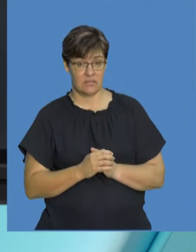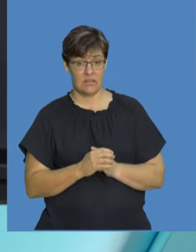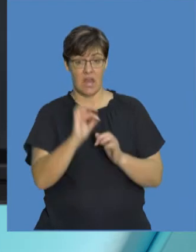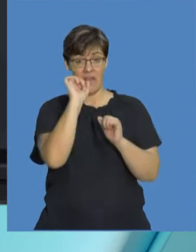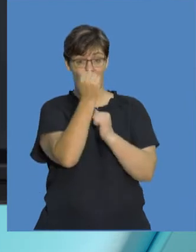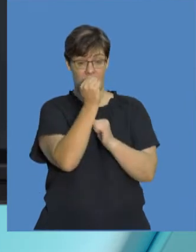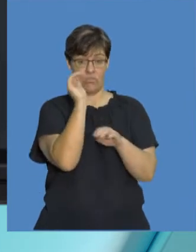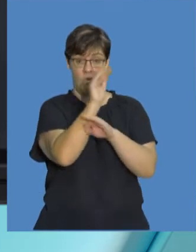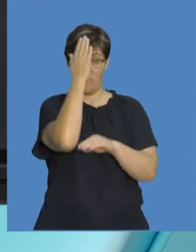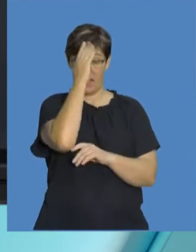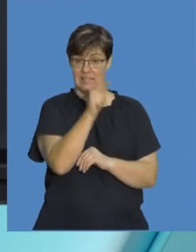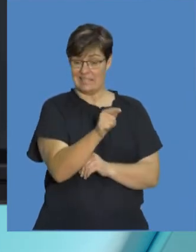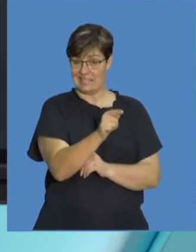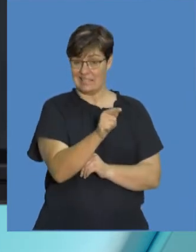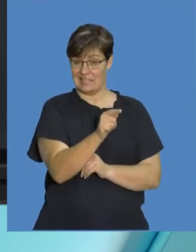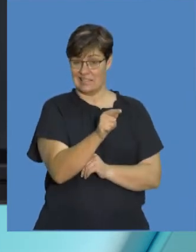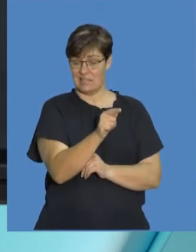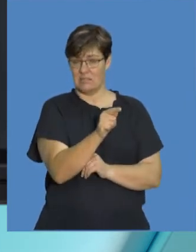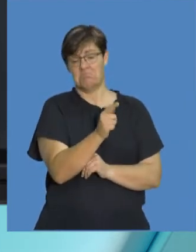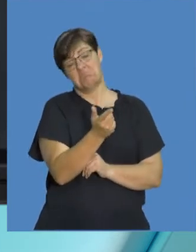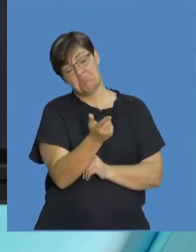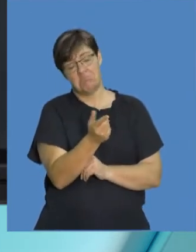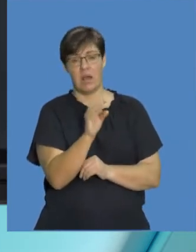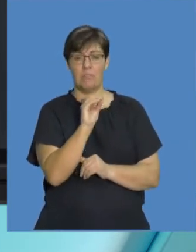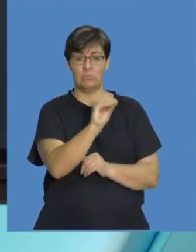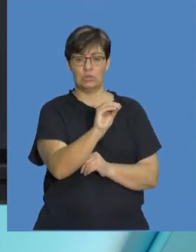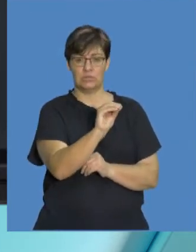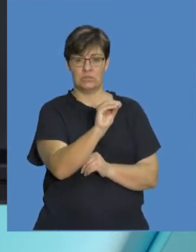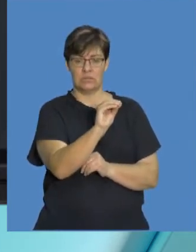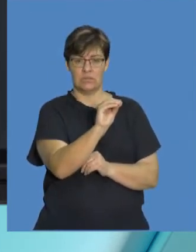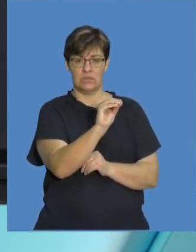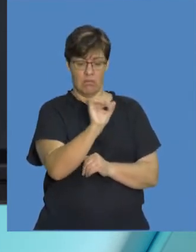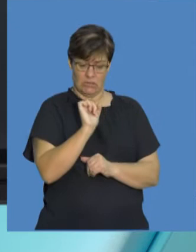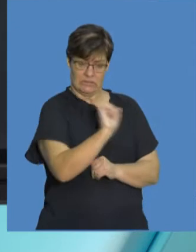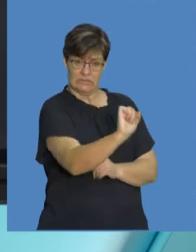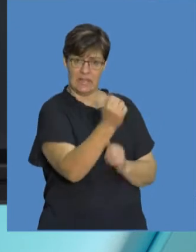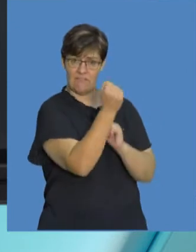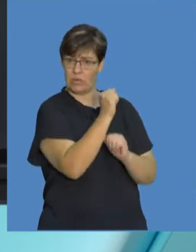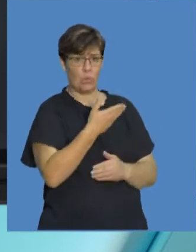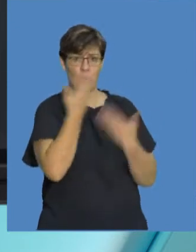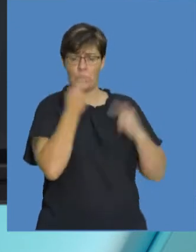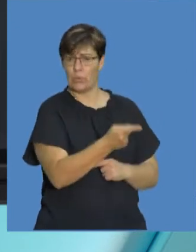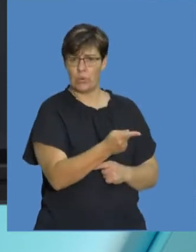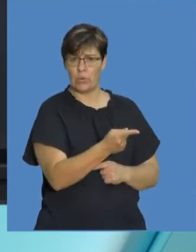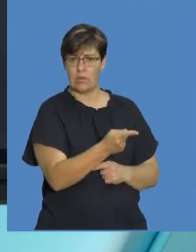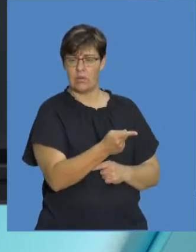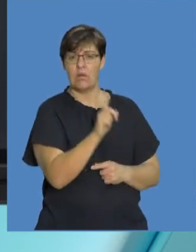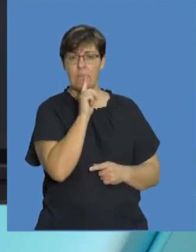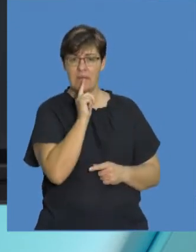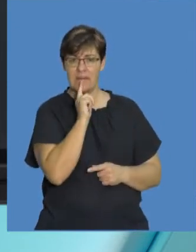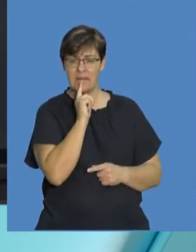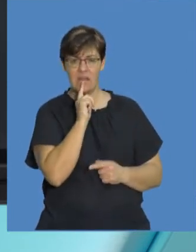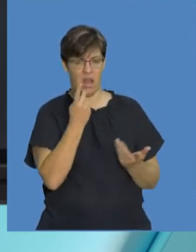In your factory overheads, if you put in something that doesn't belong to the factory, it is regarded as